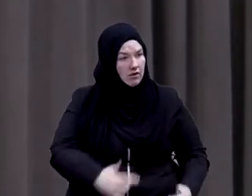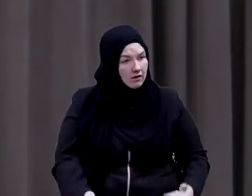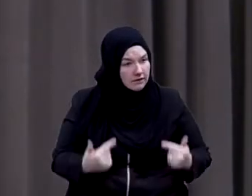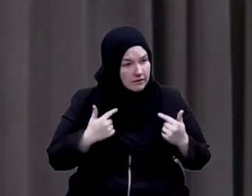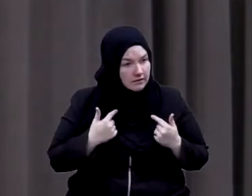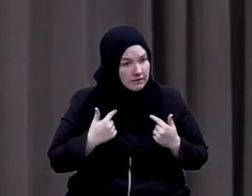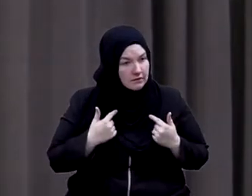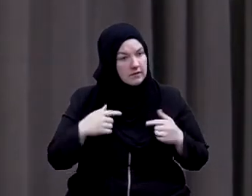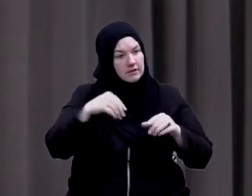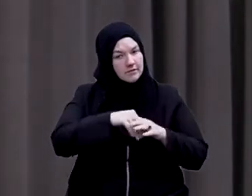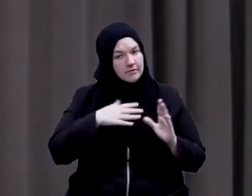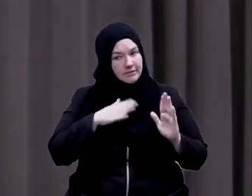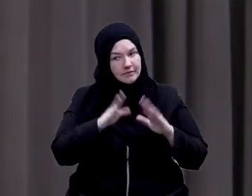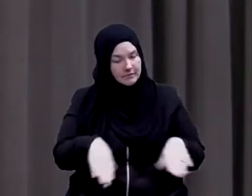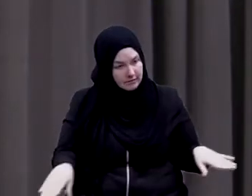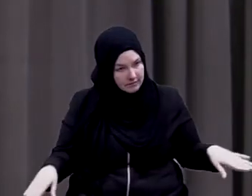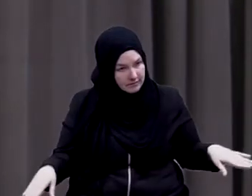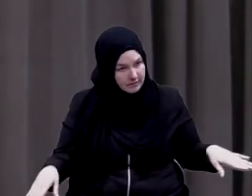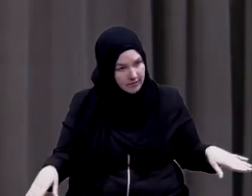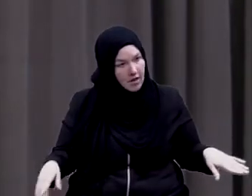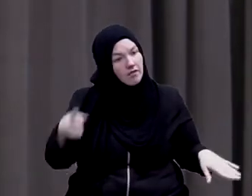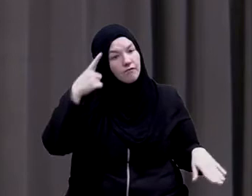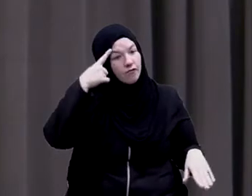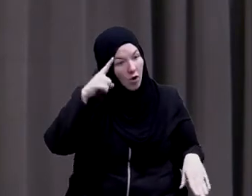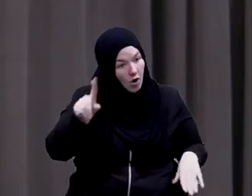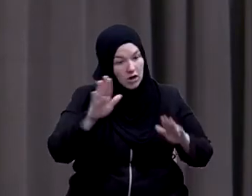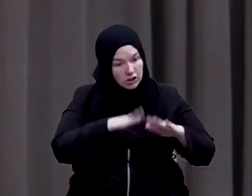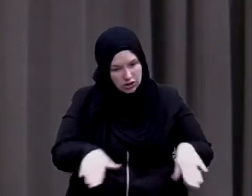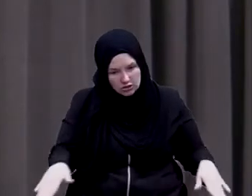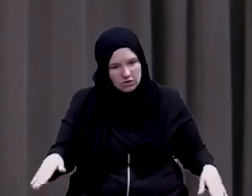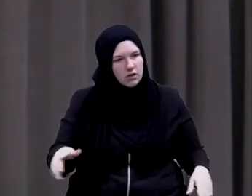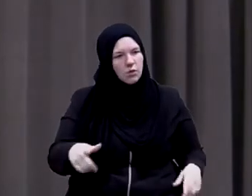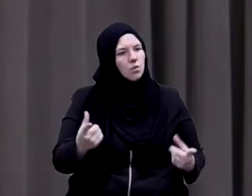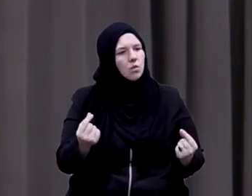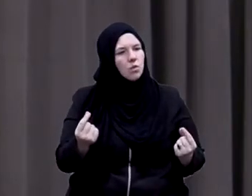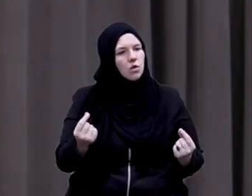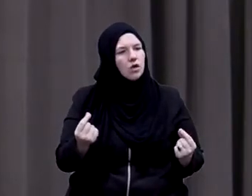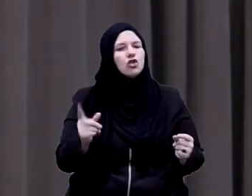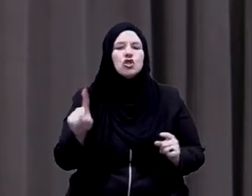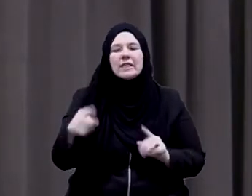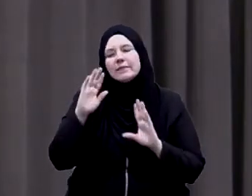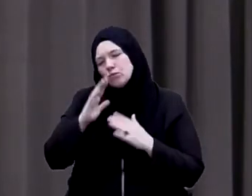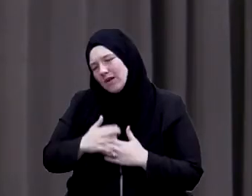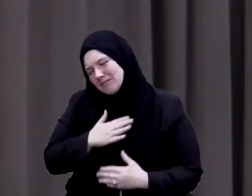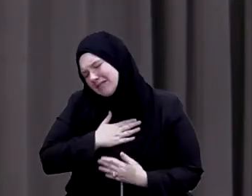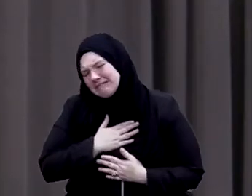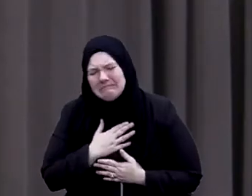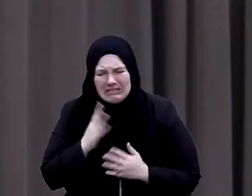life with our children and for our children to do is just pray?